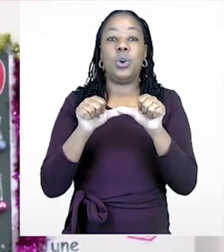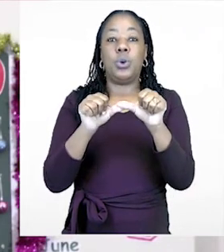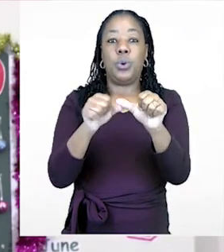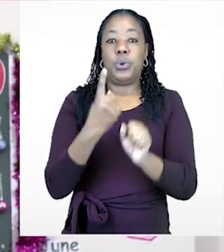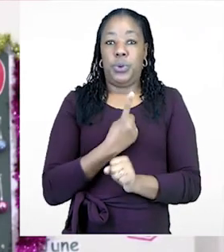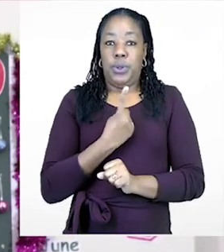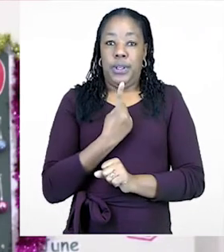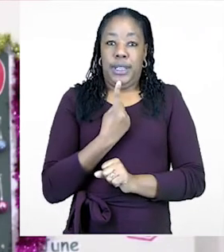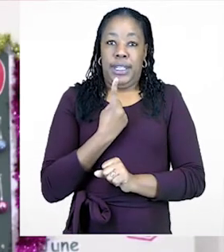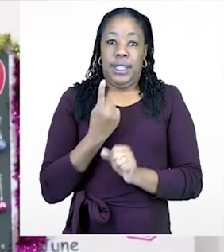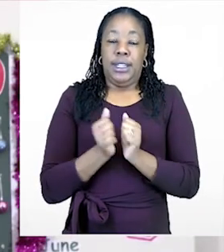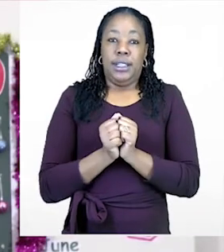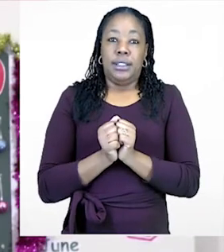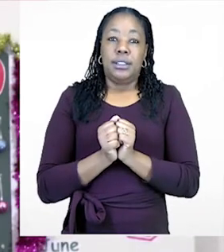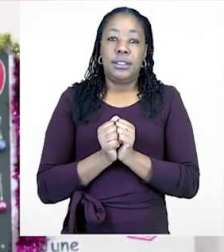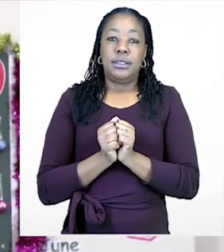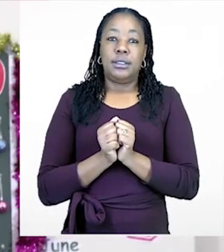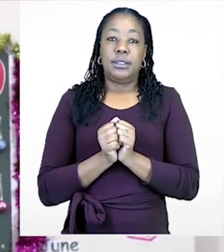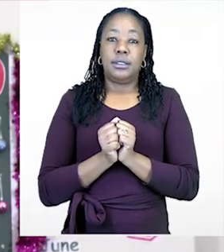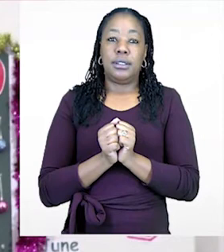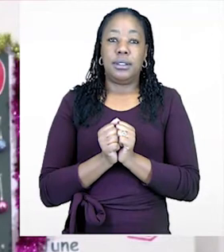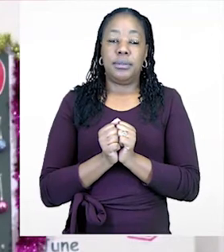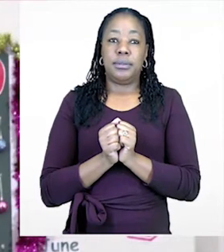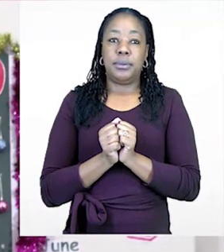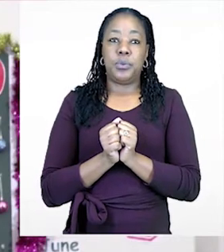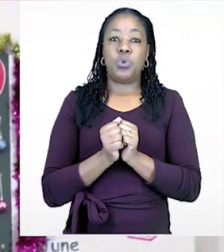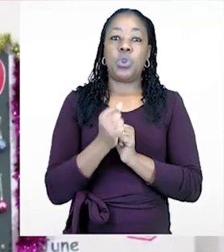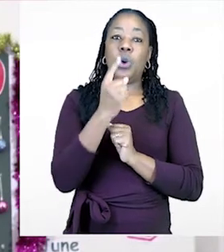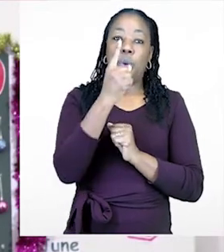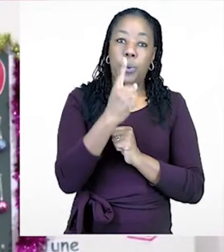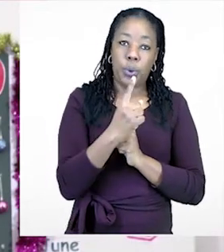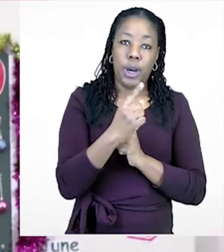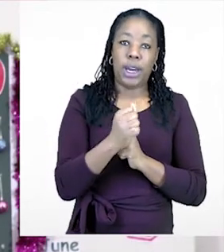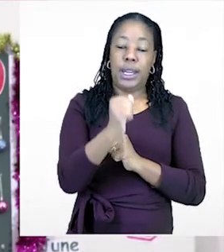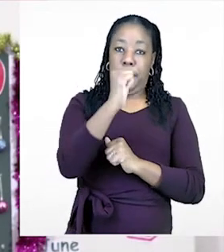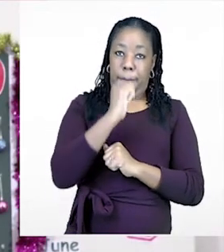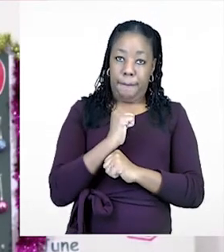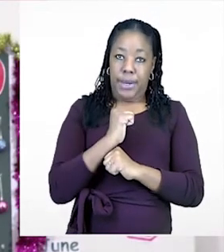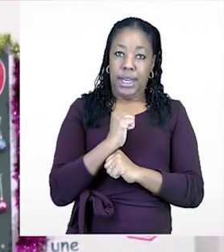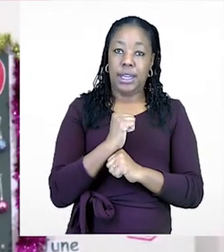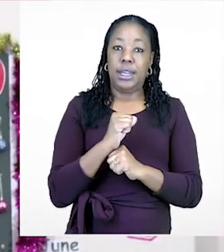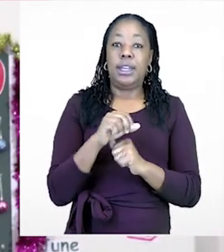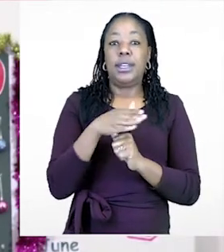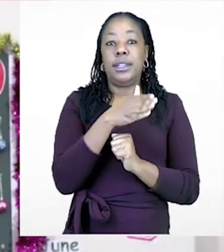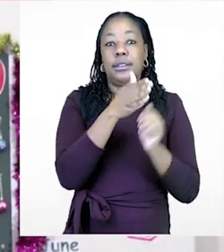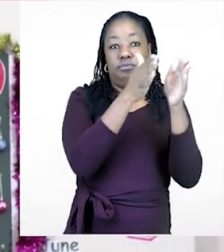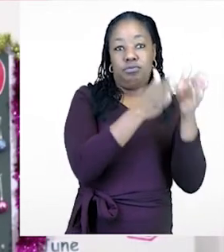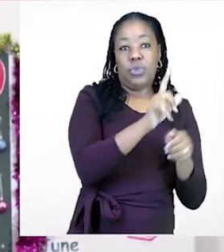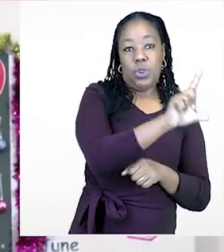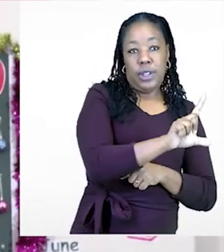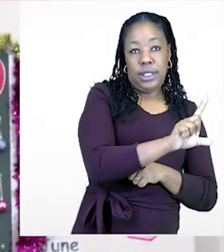at home. Remember, 1 less means that we are stepping backwards. And you're writing it on